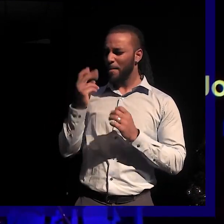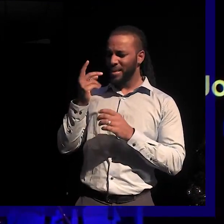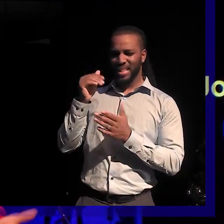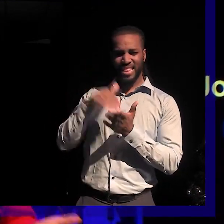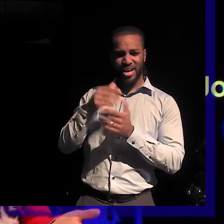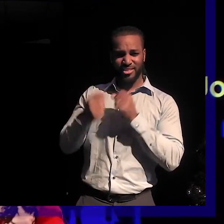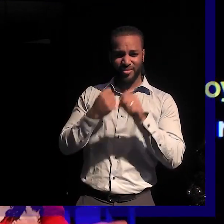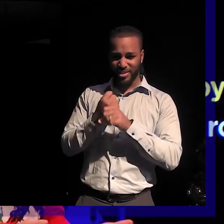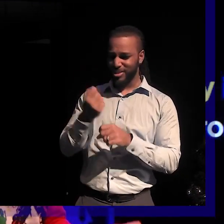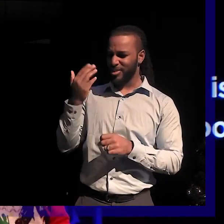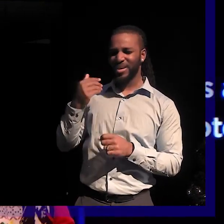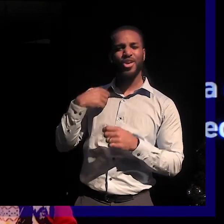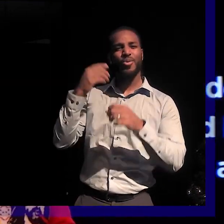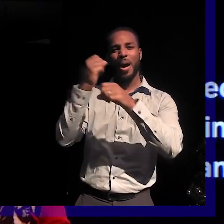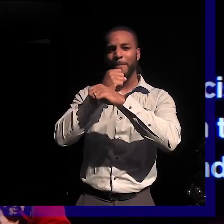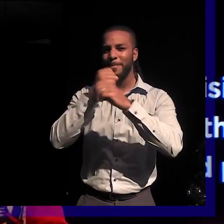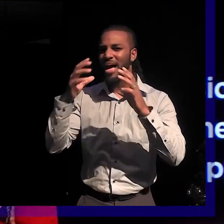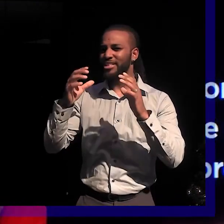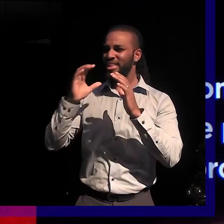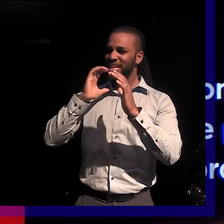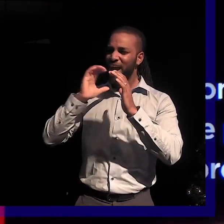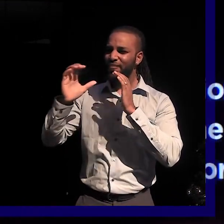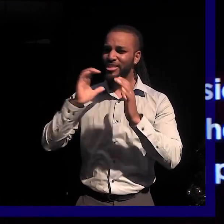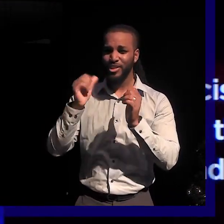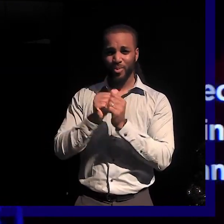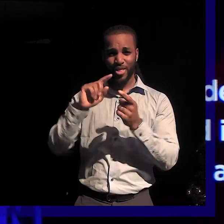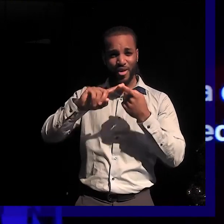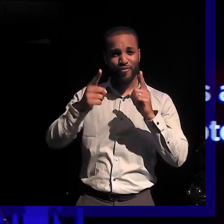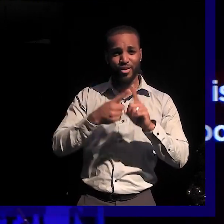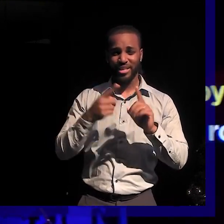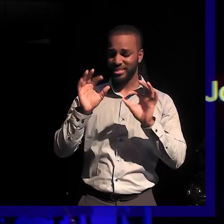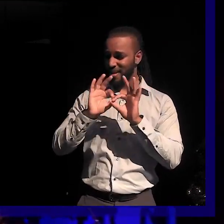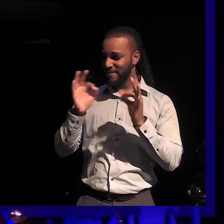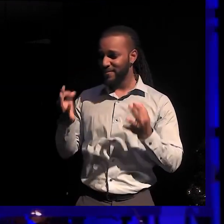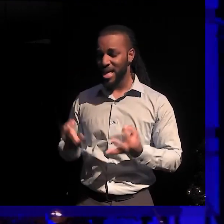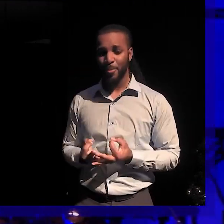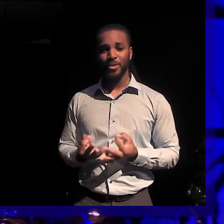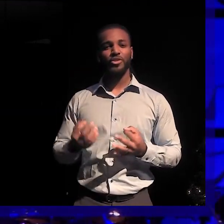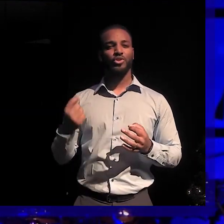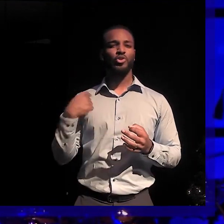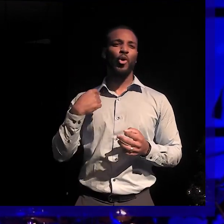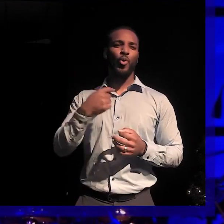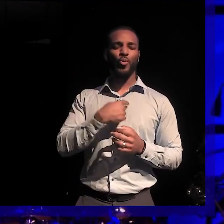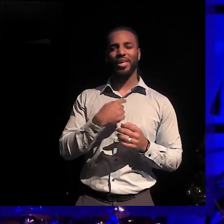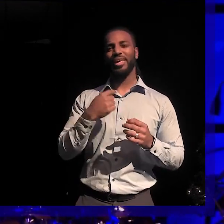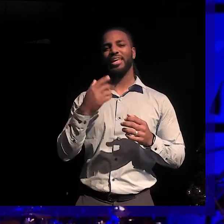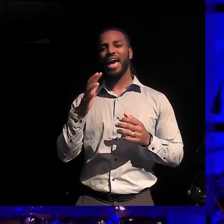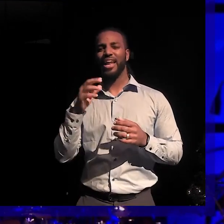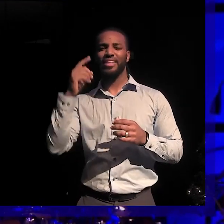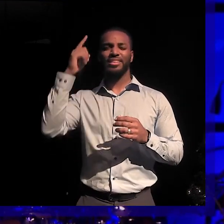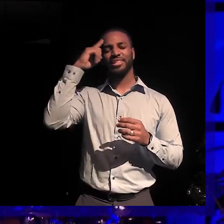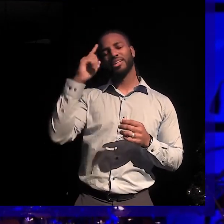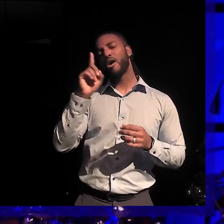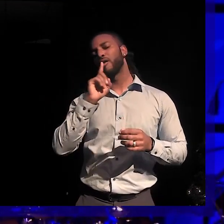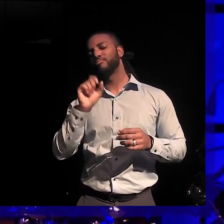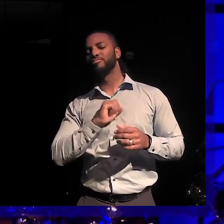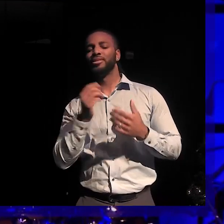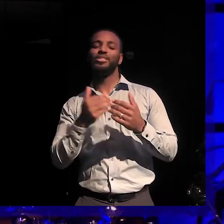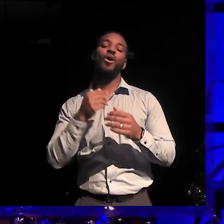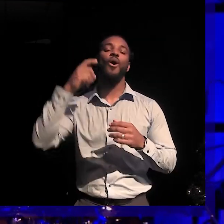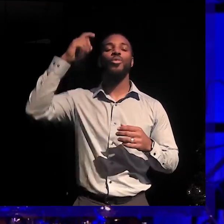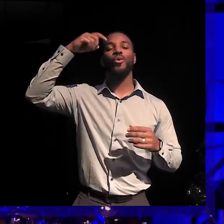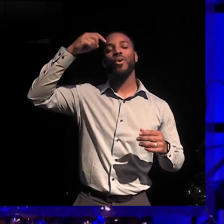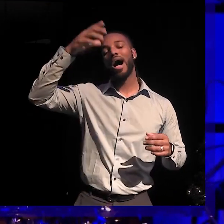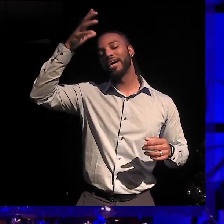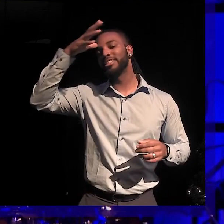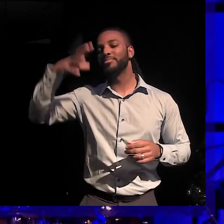you imagine the conversations with their friends and family? Like we make this a little serene, easy. Oh, the wise